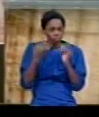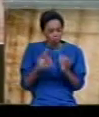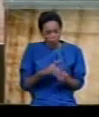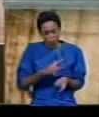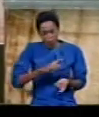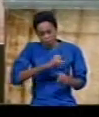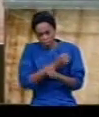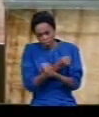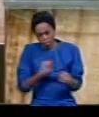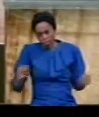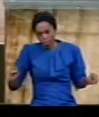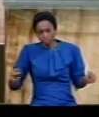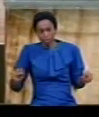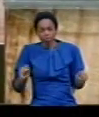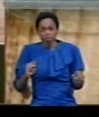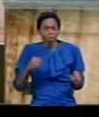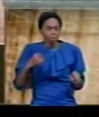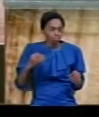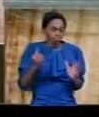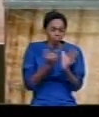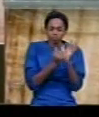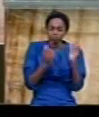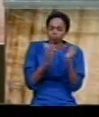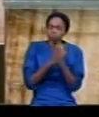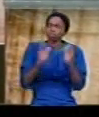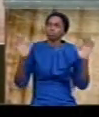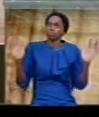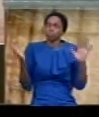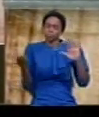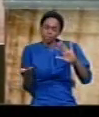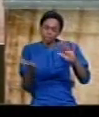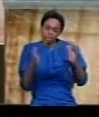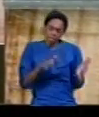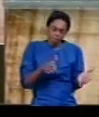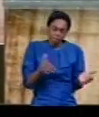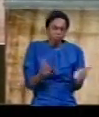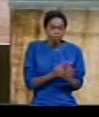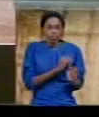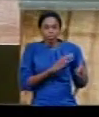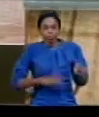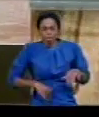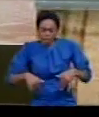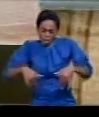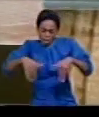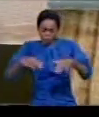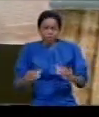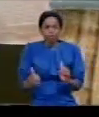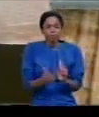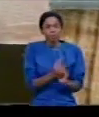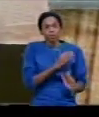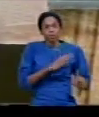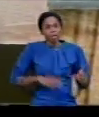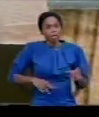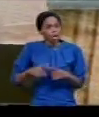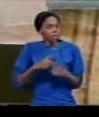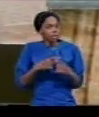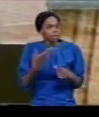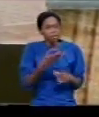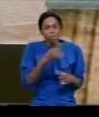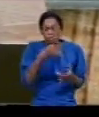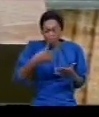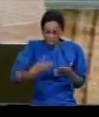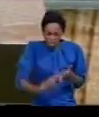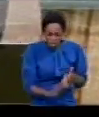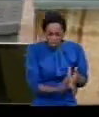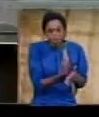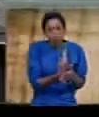conversion, crucified, dead with Christ, buried with Christ, and then there's a new life, you rose